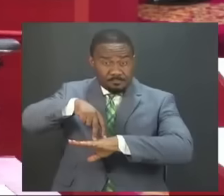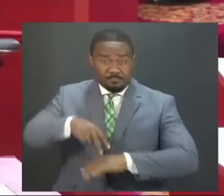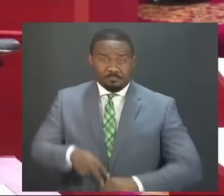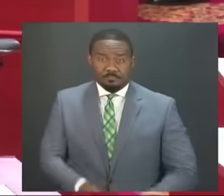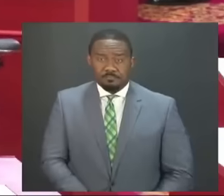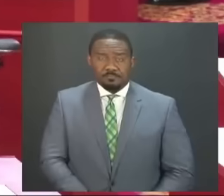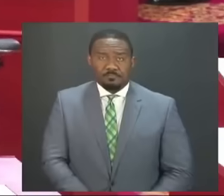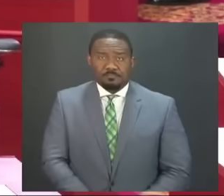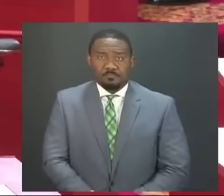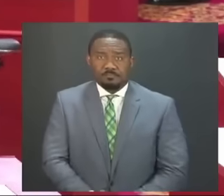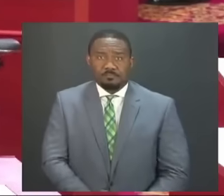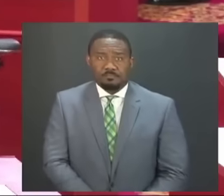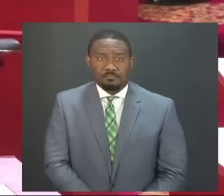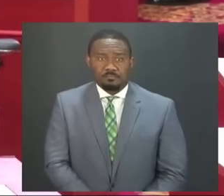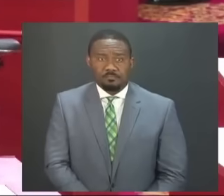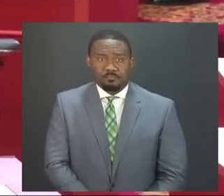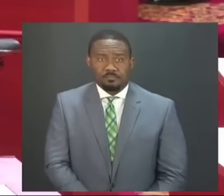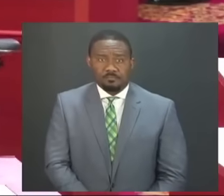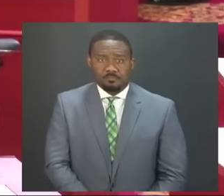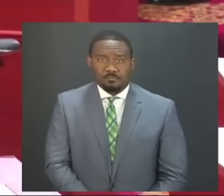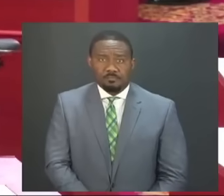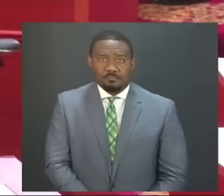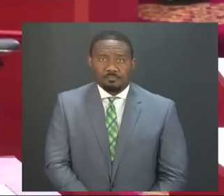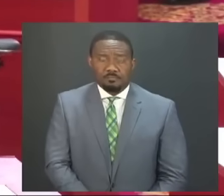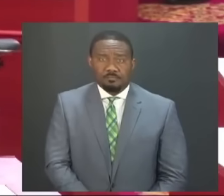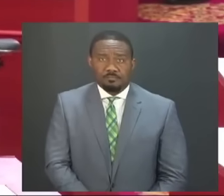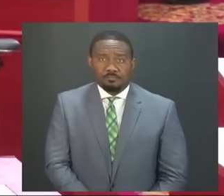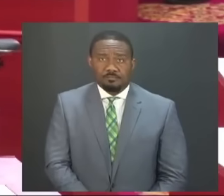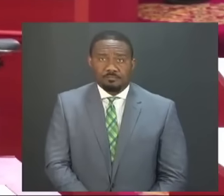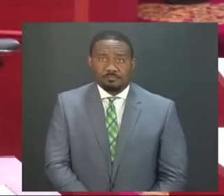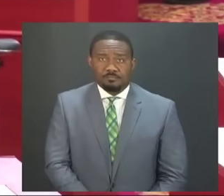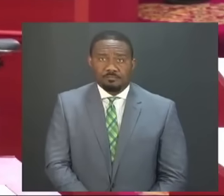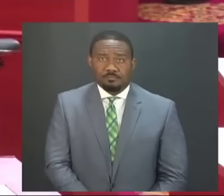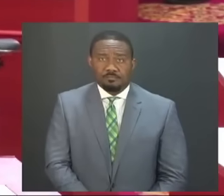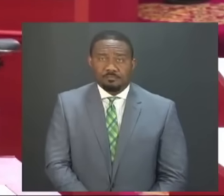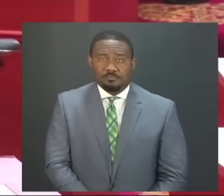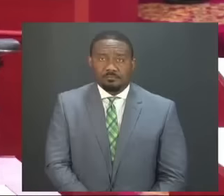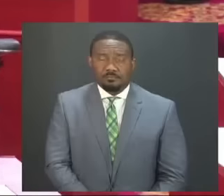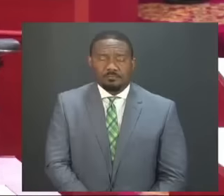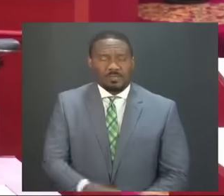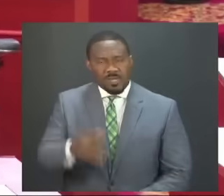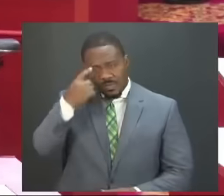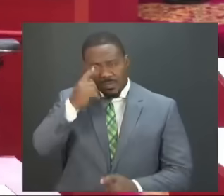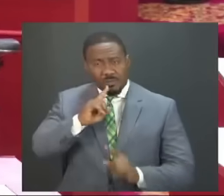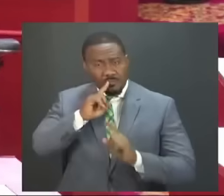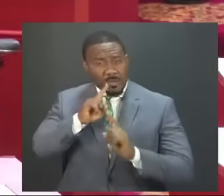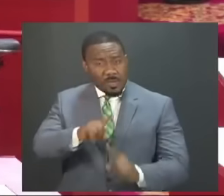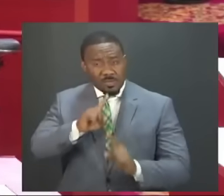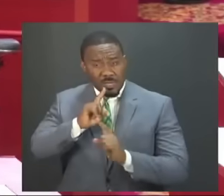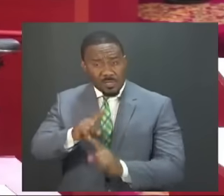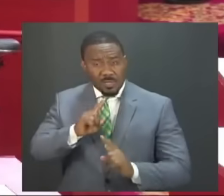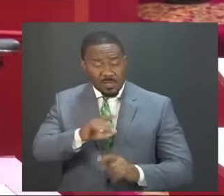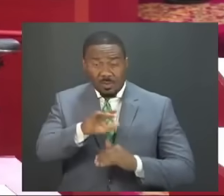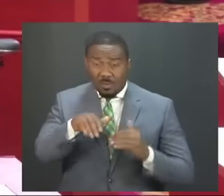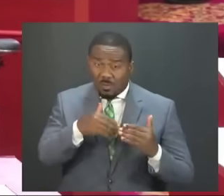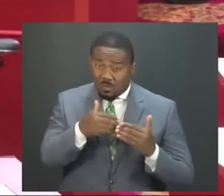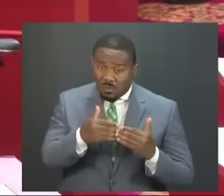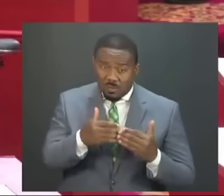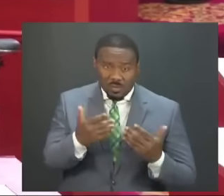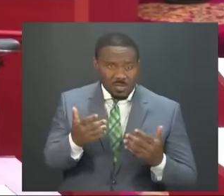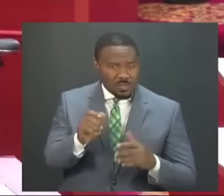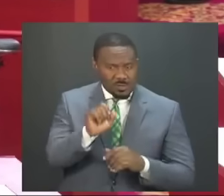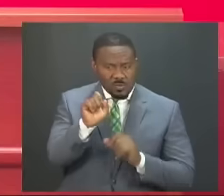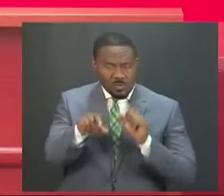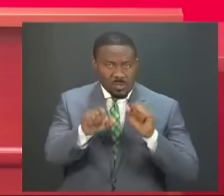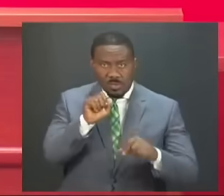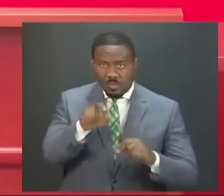the questions asked by members on the business statement that I have presented. Thank you, Mr. Speaker.